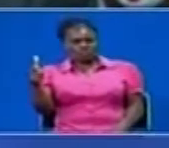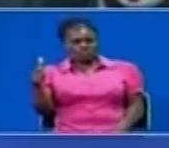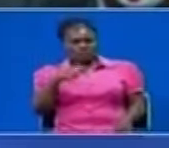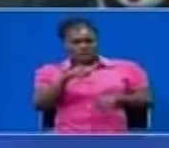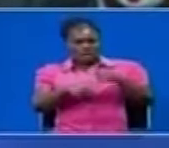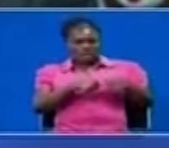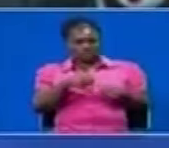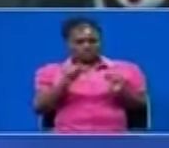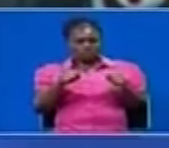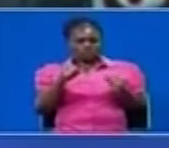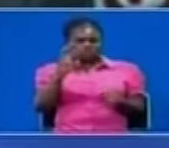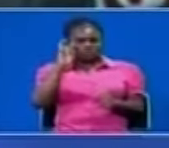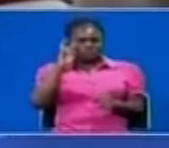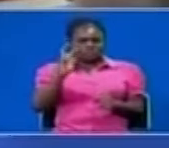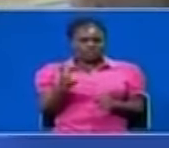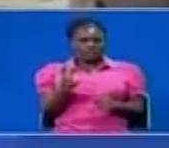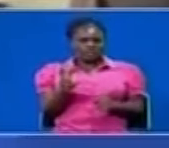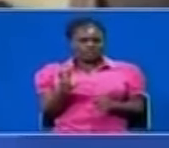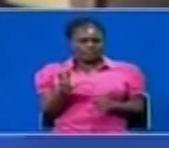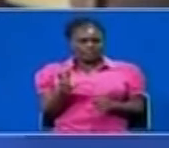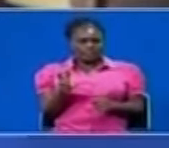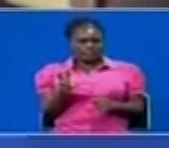we can give hard evidence.